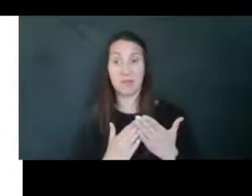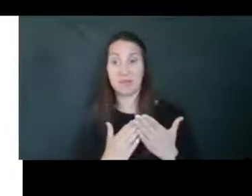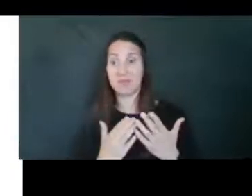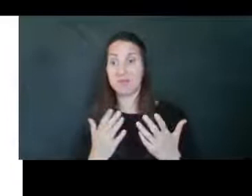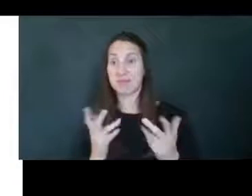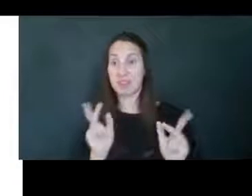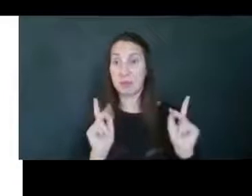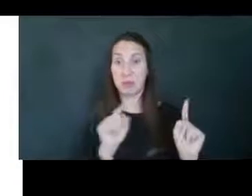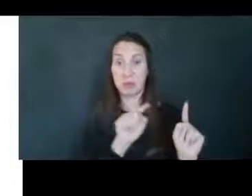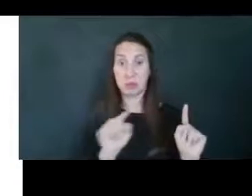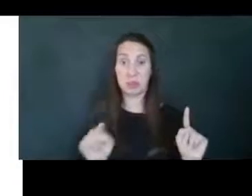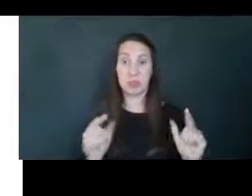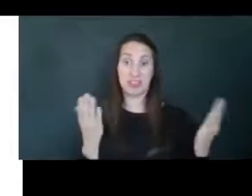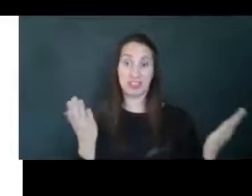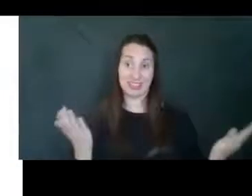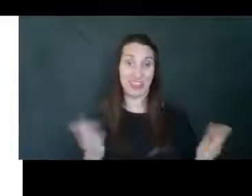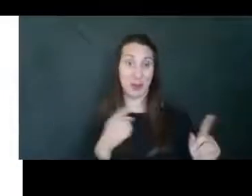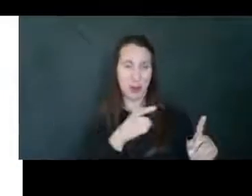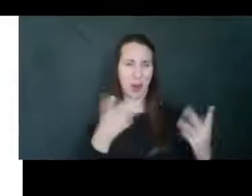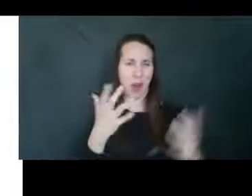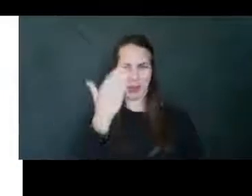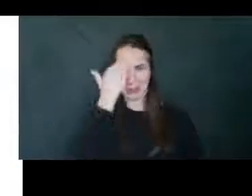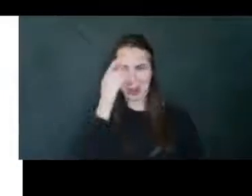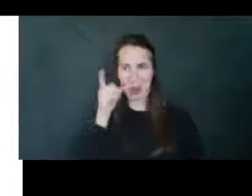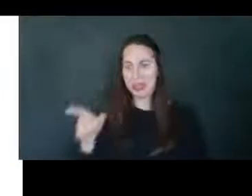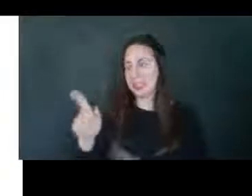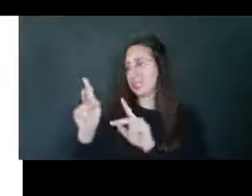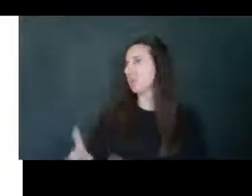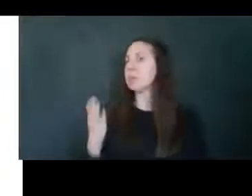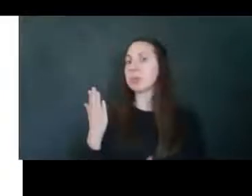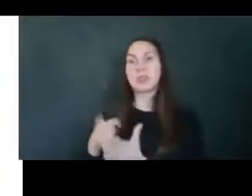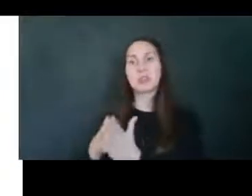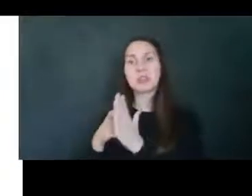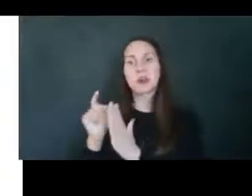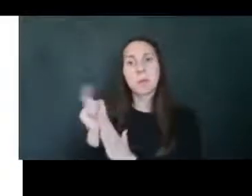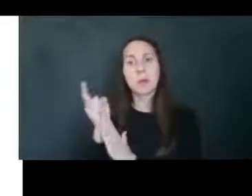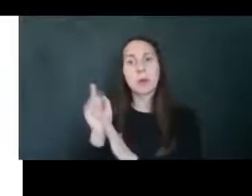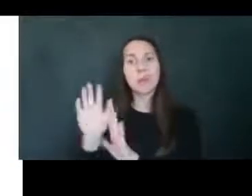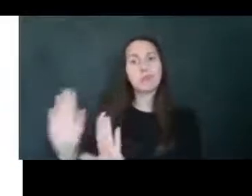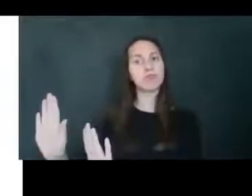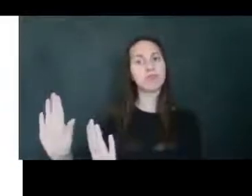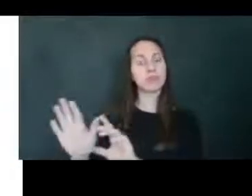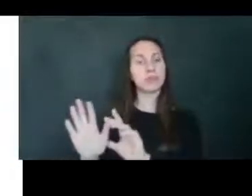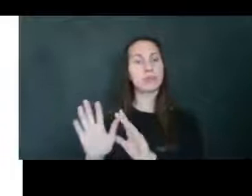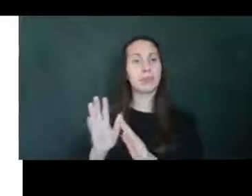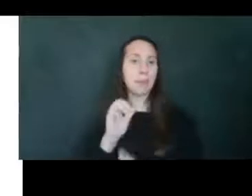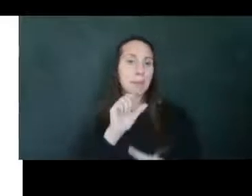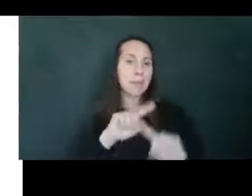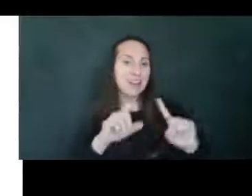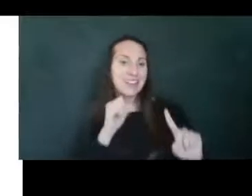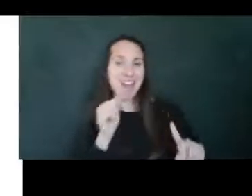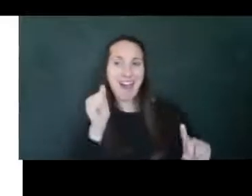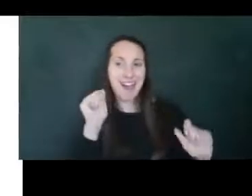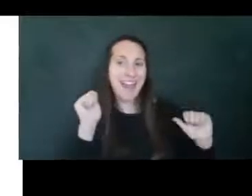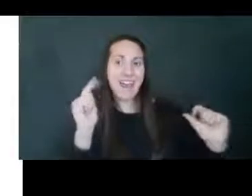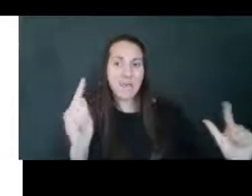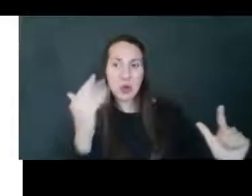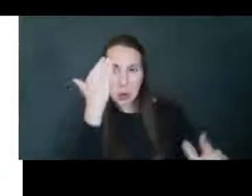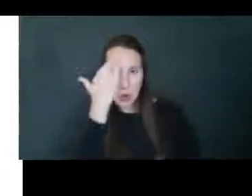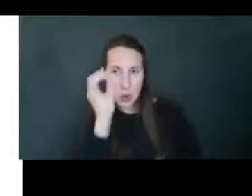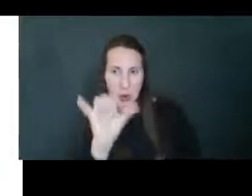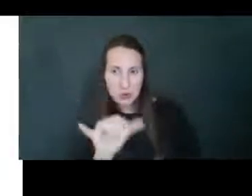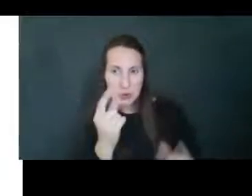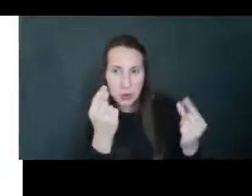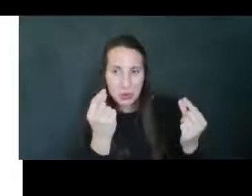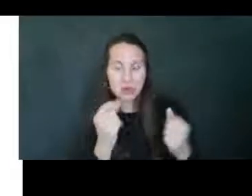just needs a moment, but not everybody does. We all have to learn this at some point. So I want to point out that